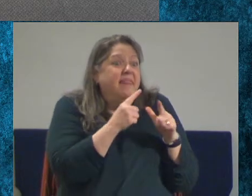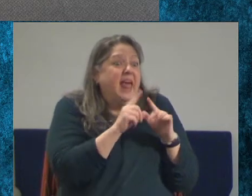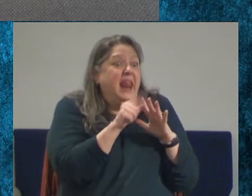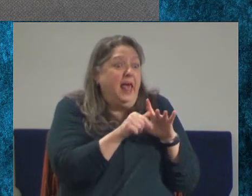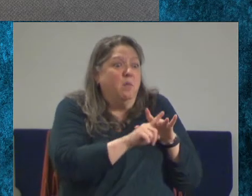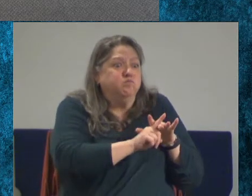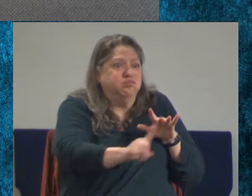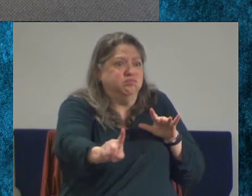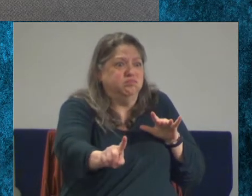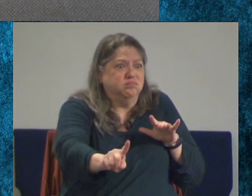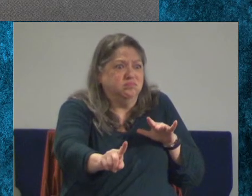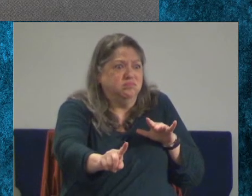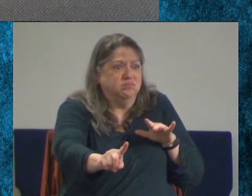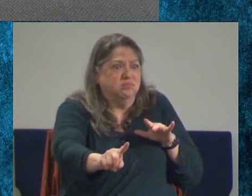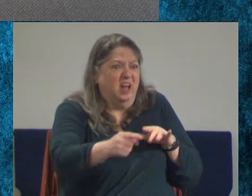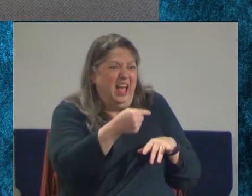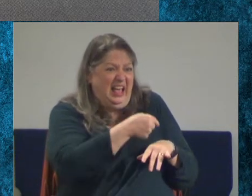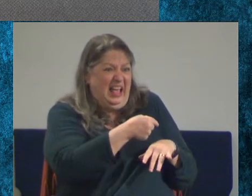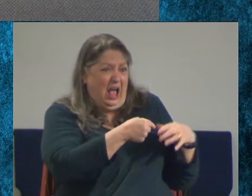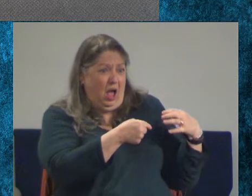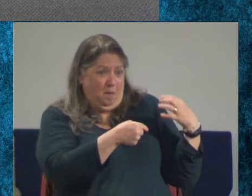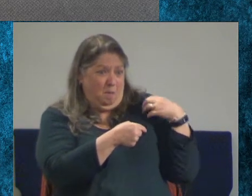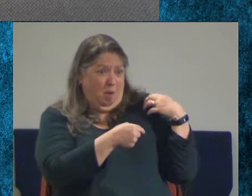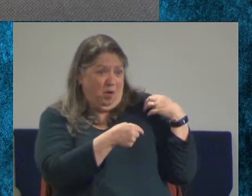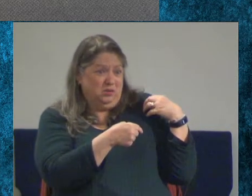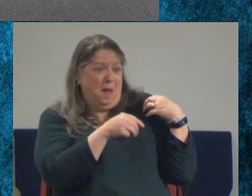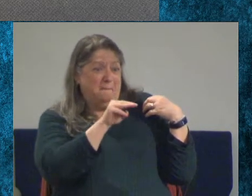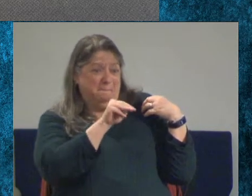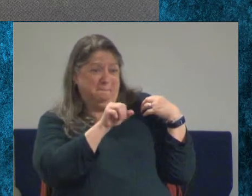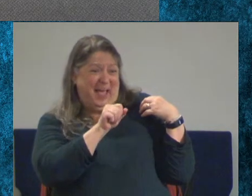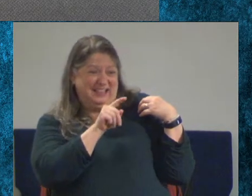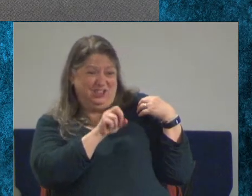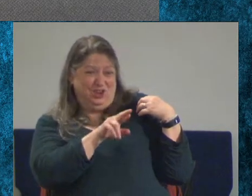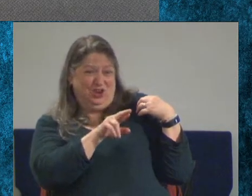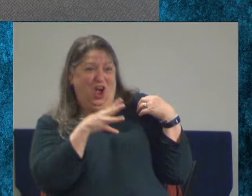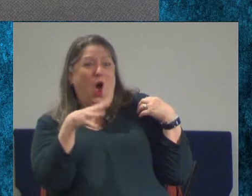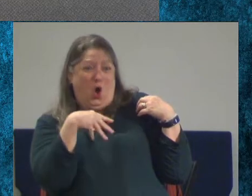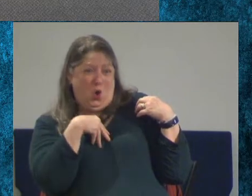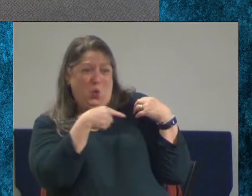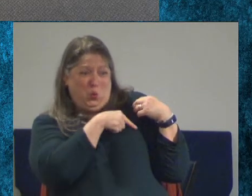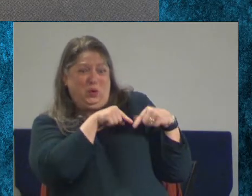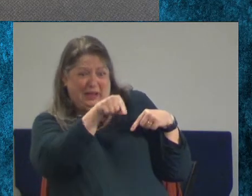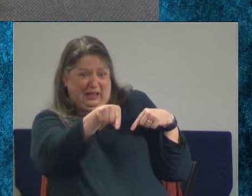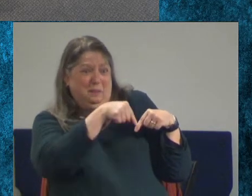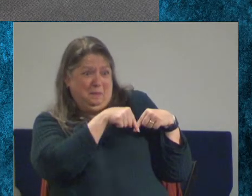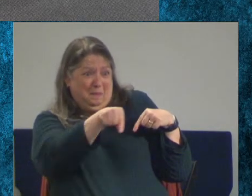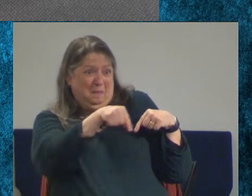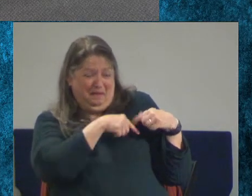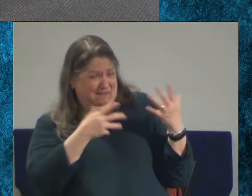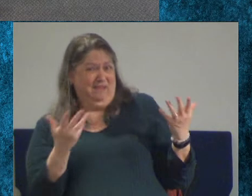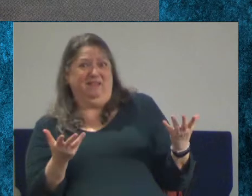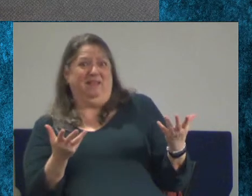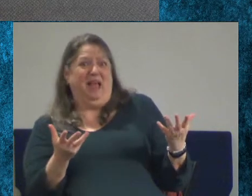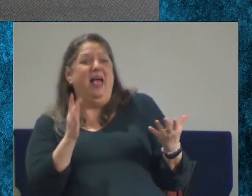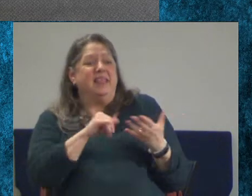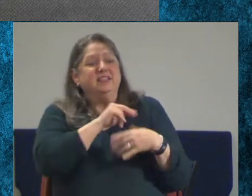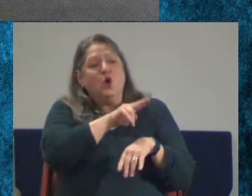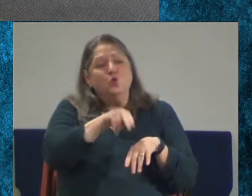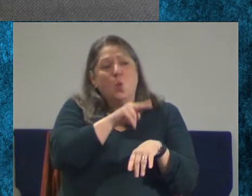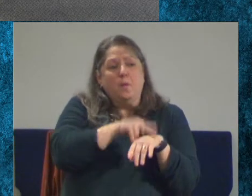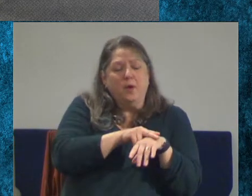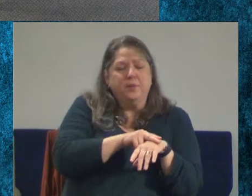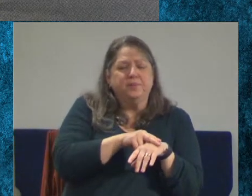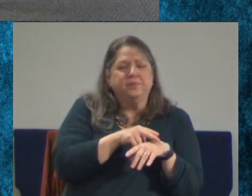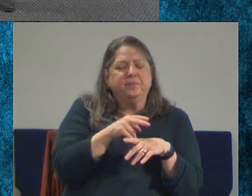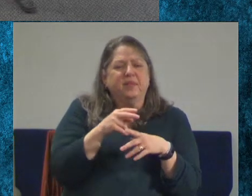off from his master. And this was a normal thing during New Testament times. Servants of masters